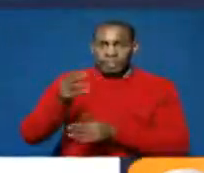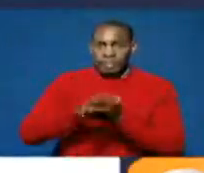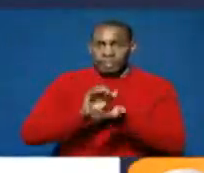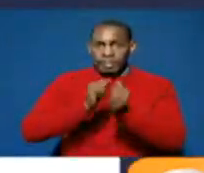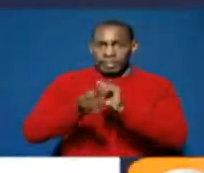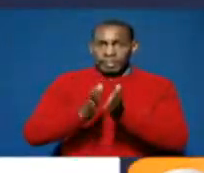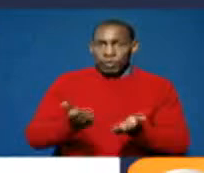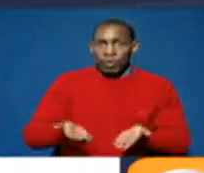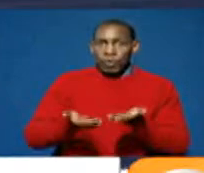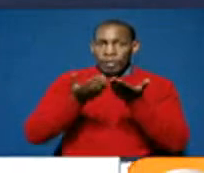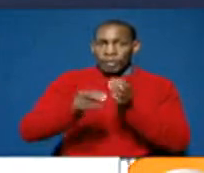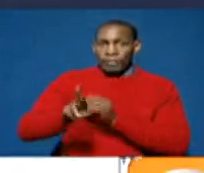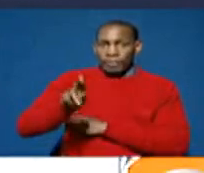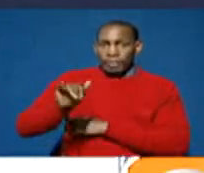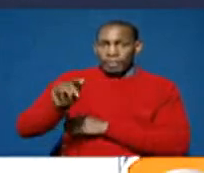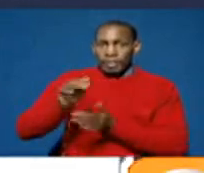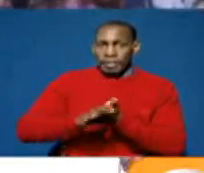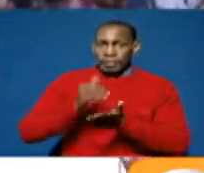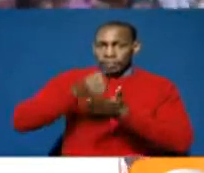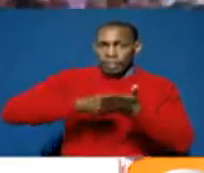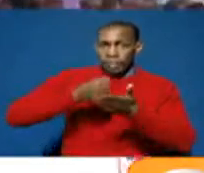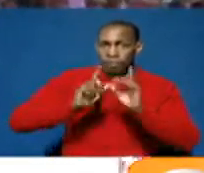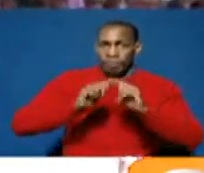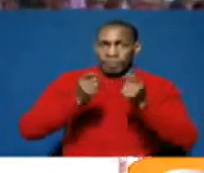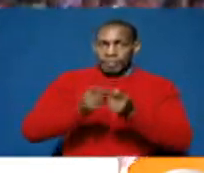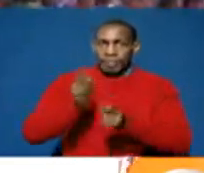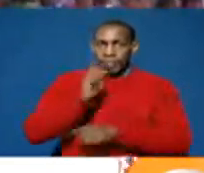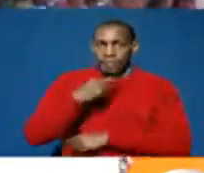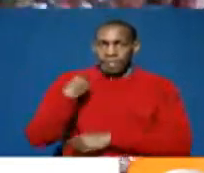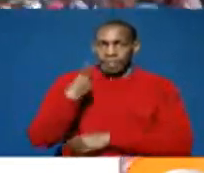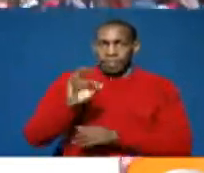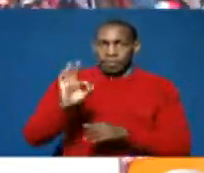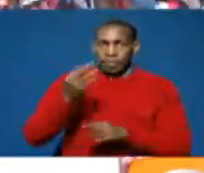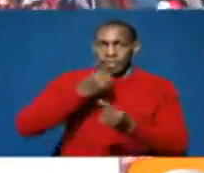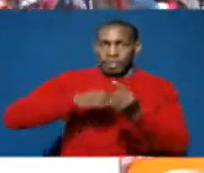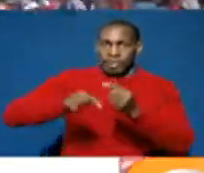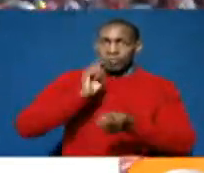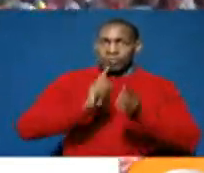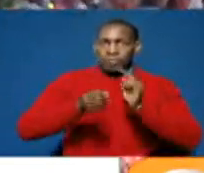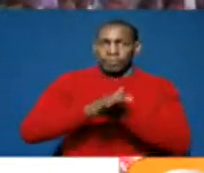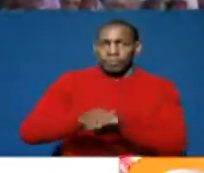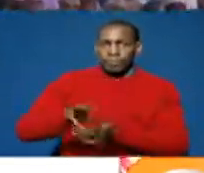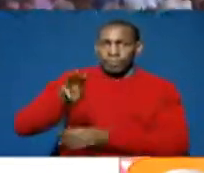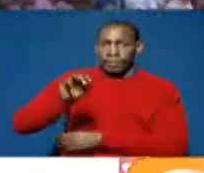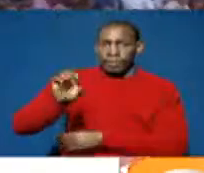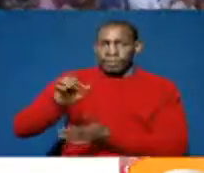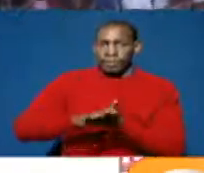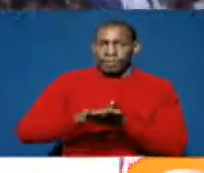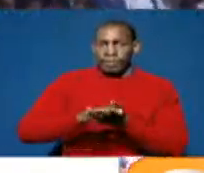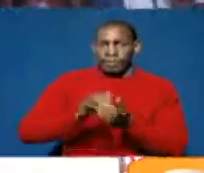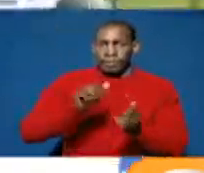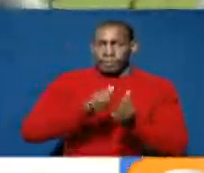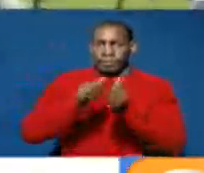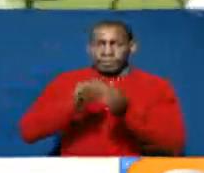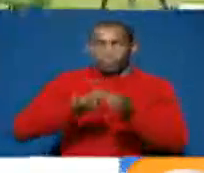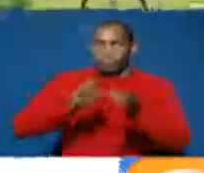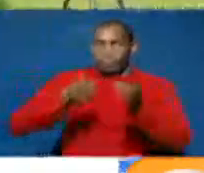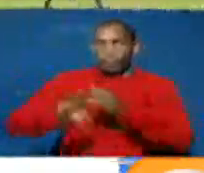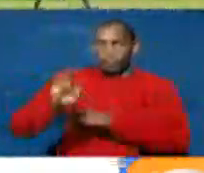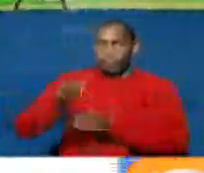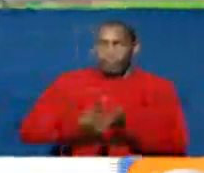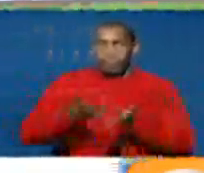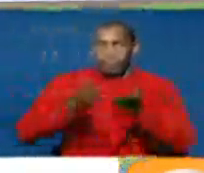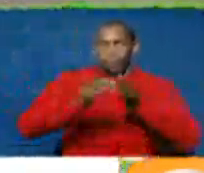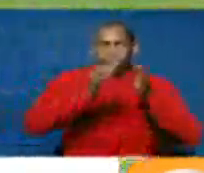change saw an improvement, with Ryan pushing the team to second place for the third round of running. William Mbevi dropped to third, handing over to